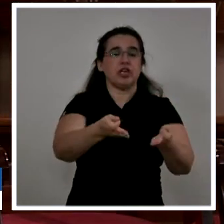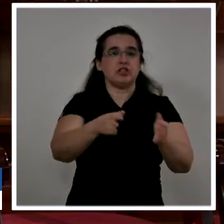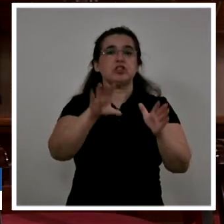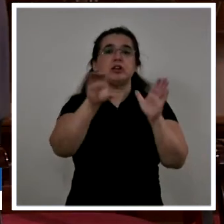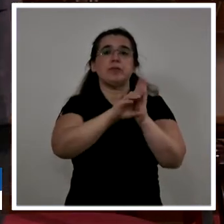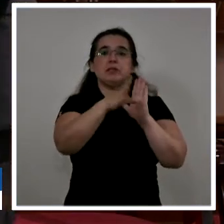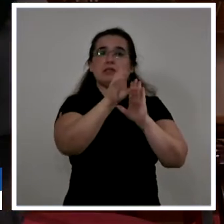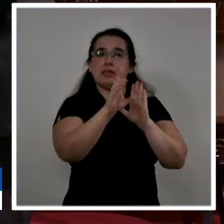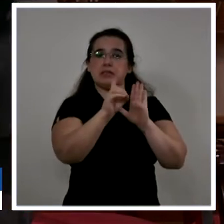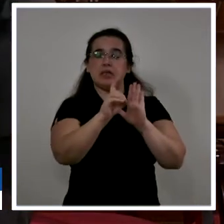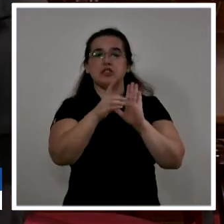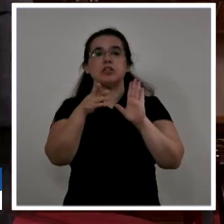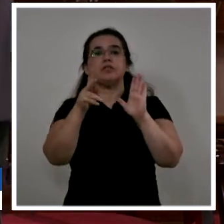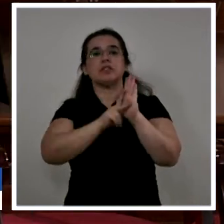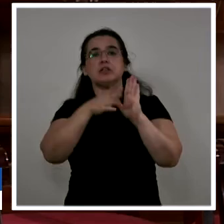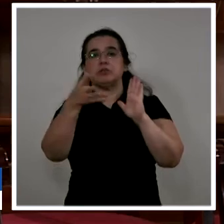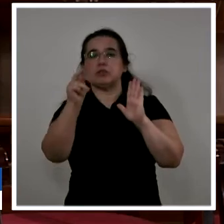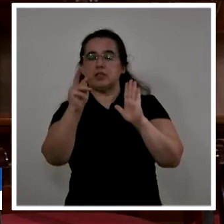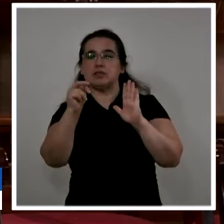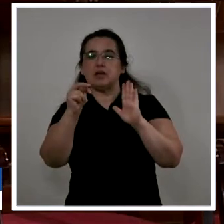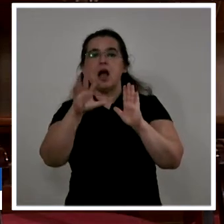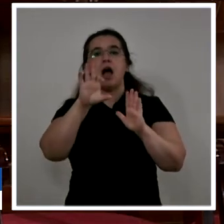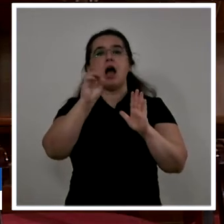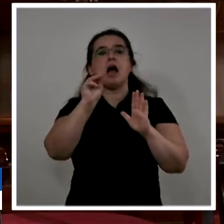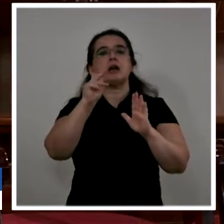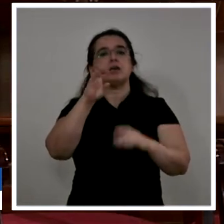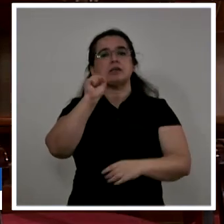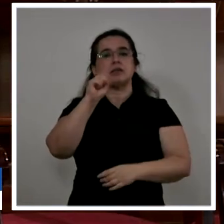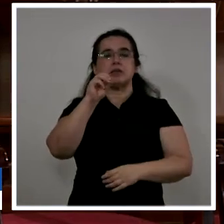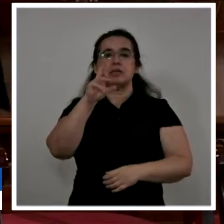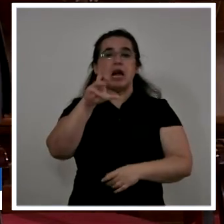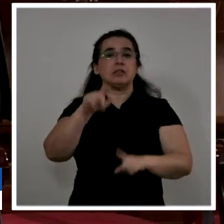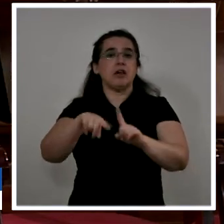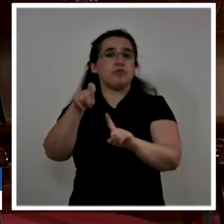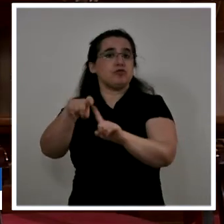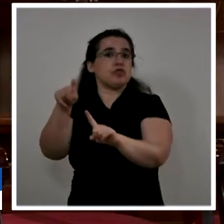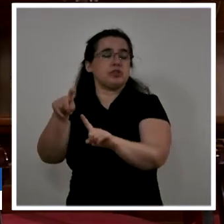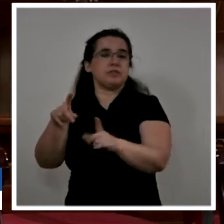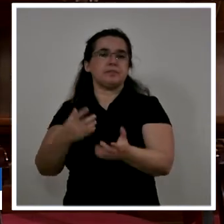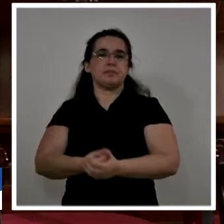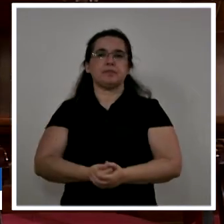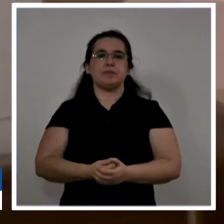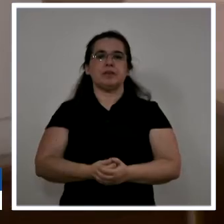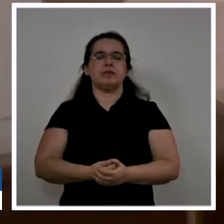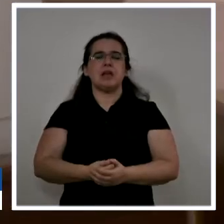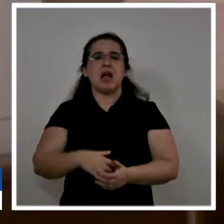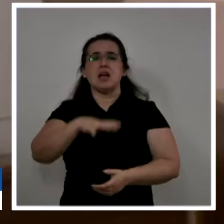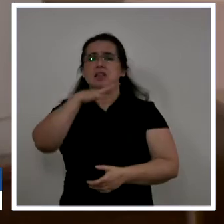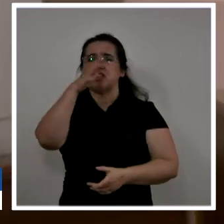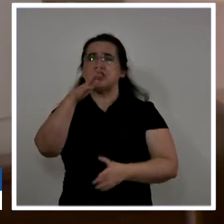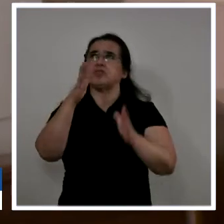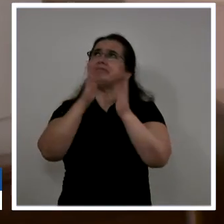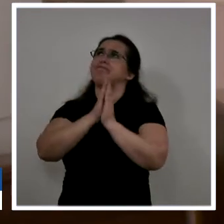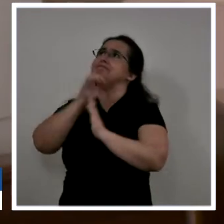Agar em fuga. And she says this very insightful thing about God. E ela diz alguma coisa muito profunda acerca de